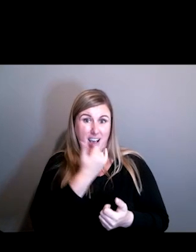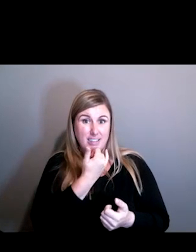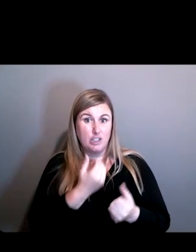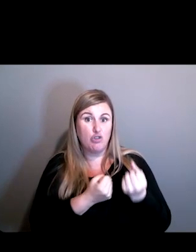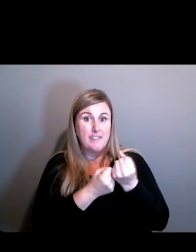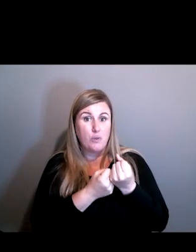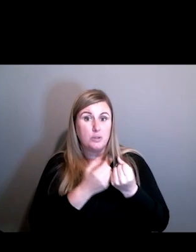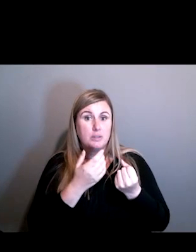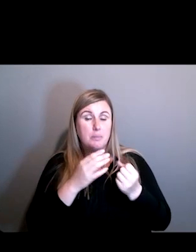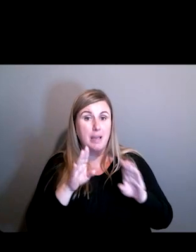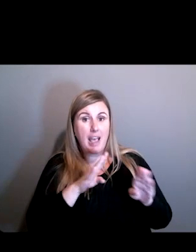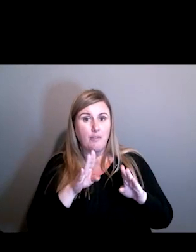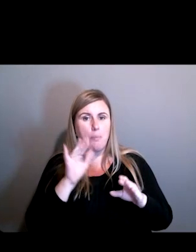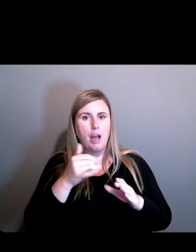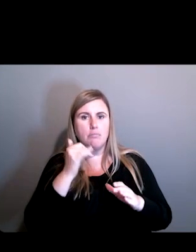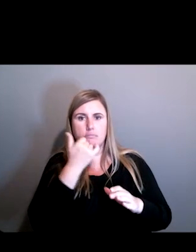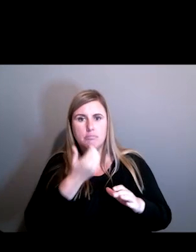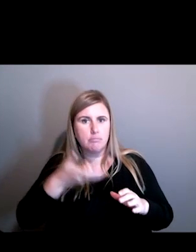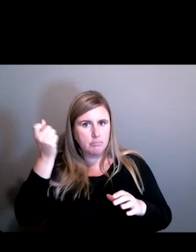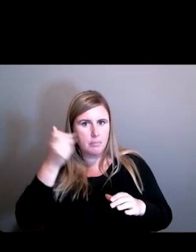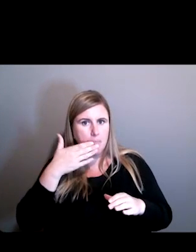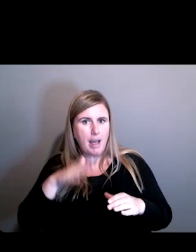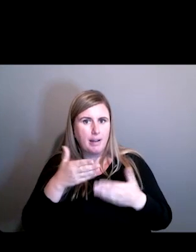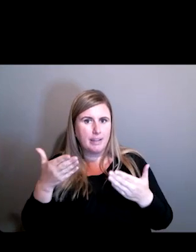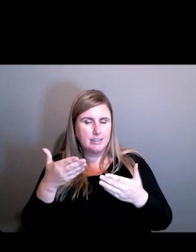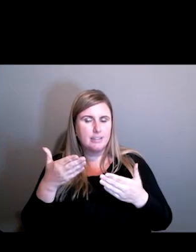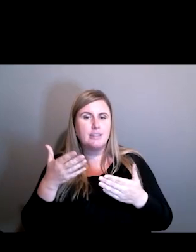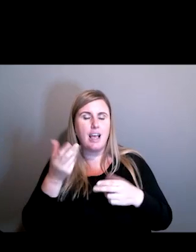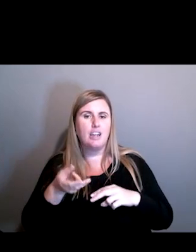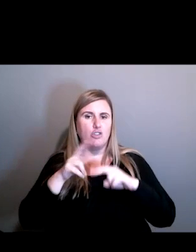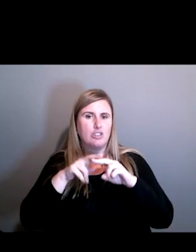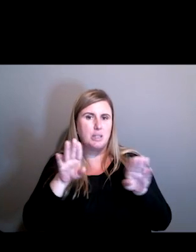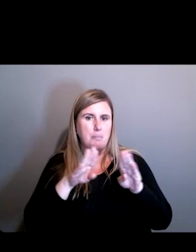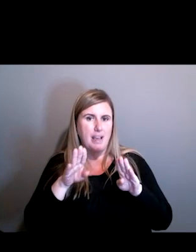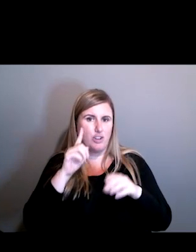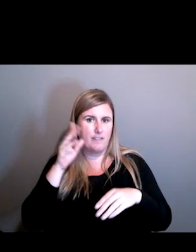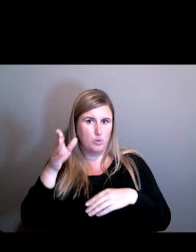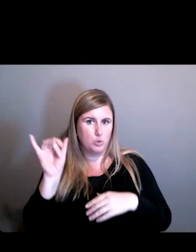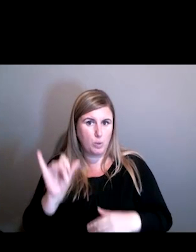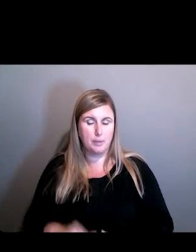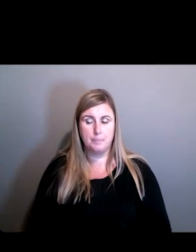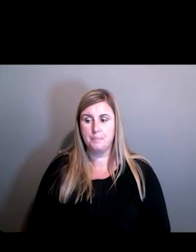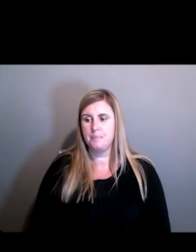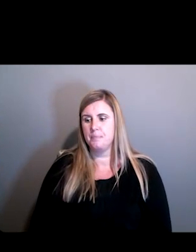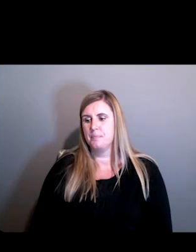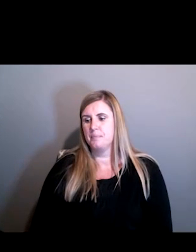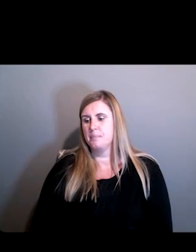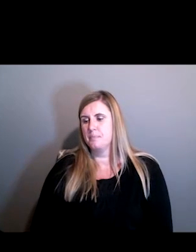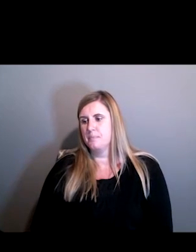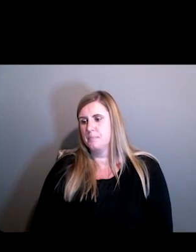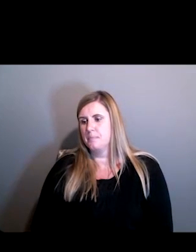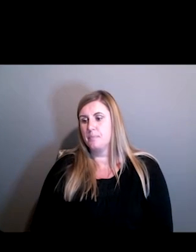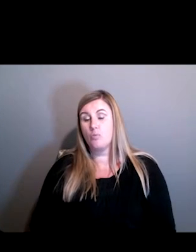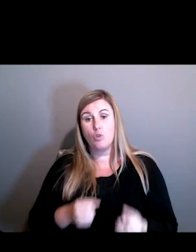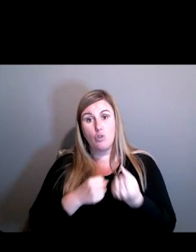can accidentally reinforce behaviors by removing bad things and increasing that behavior in the future as well. So some